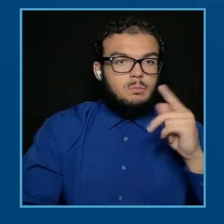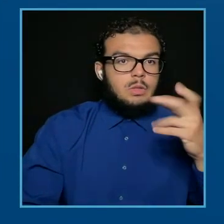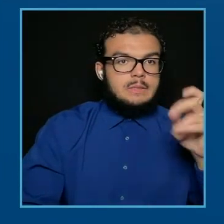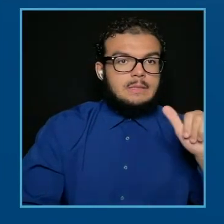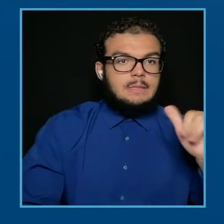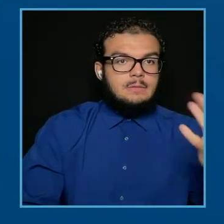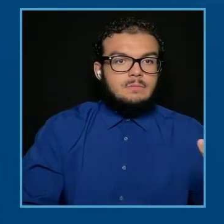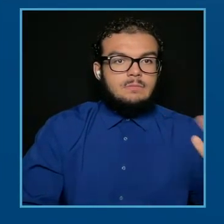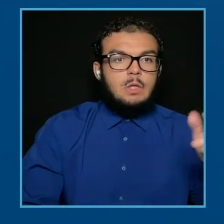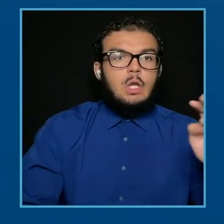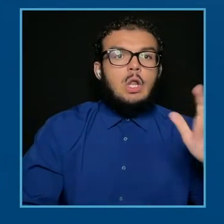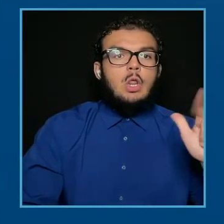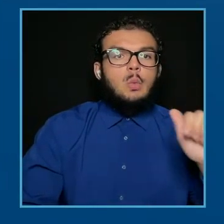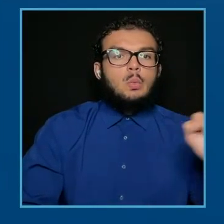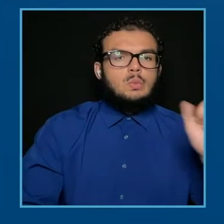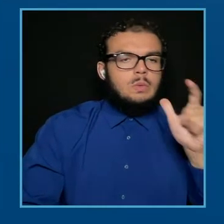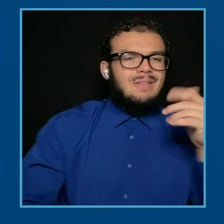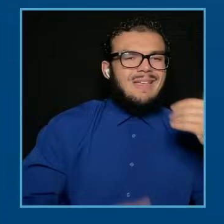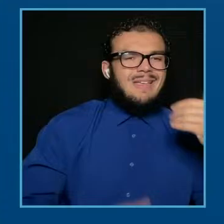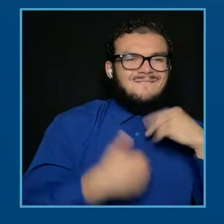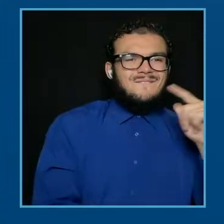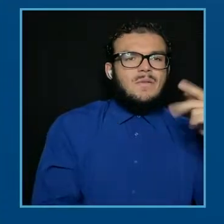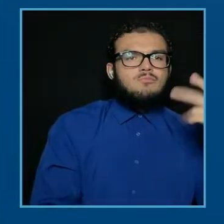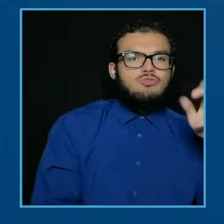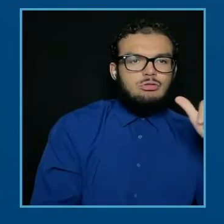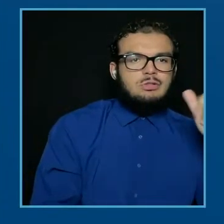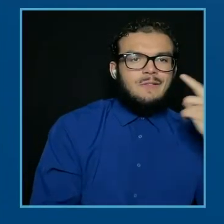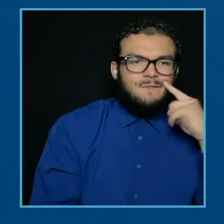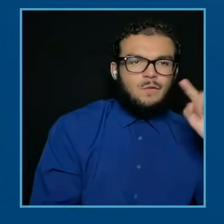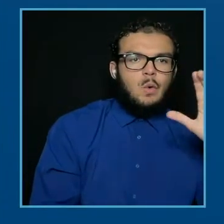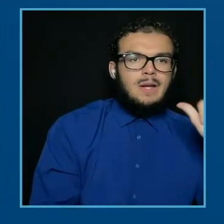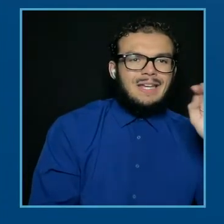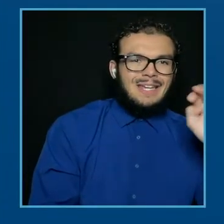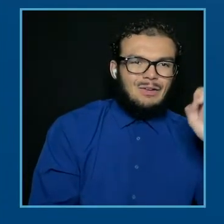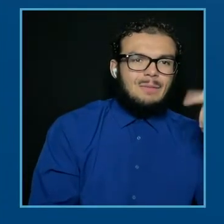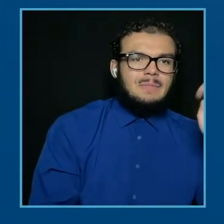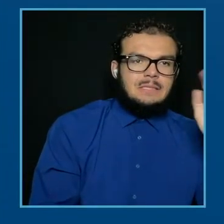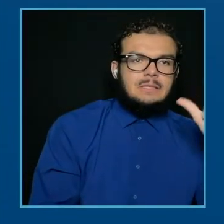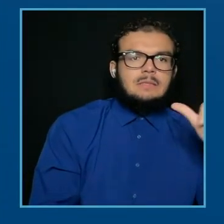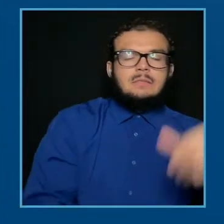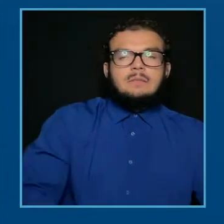Ms. Lucas has the proxy for Carol Penske.